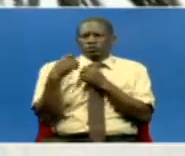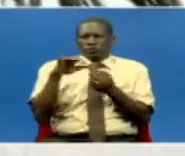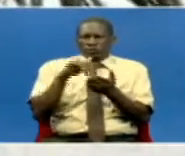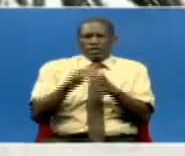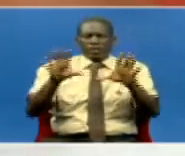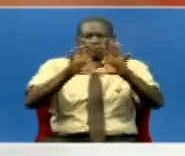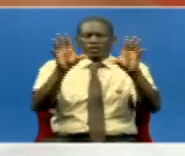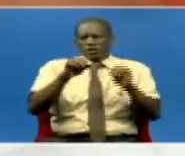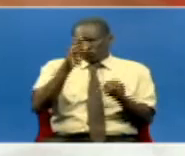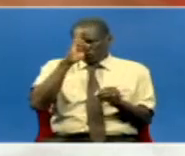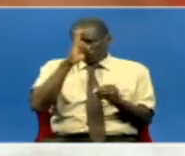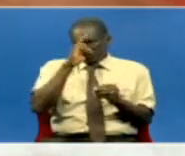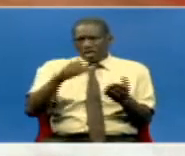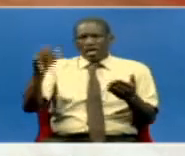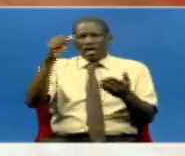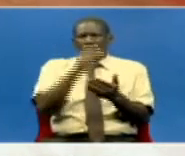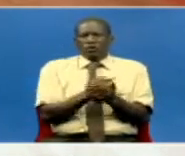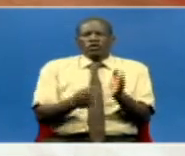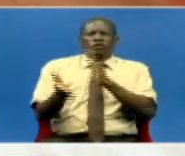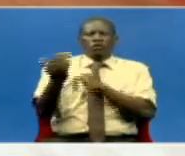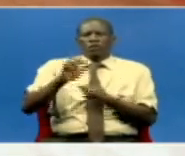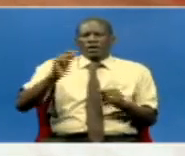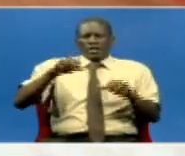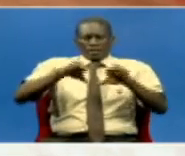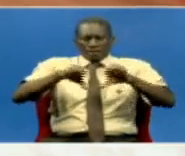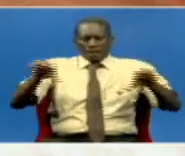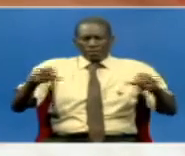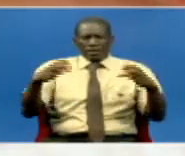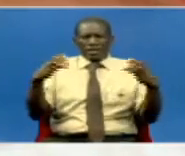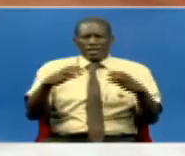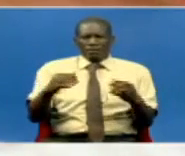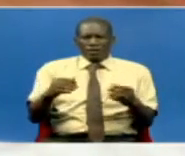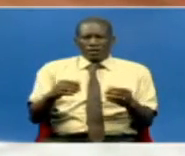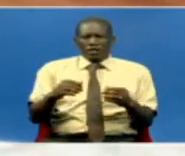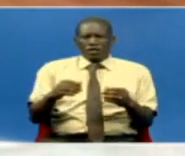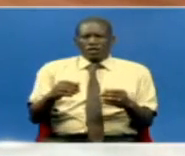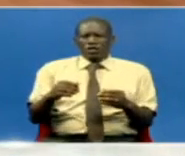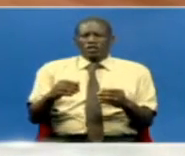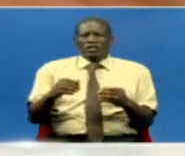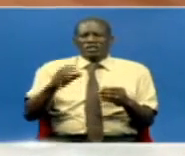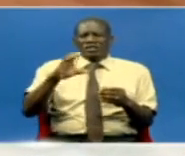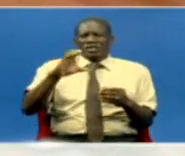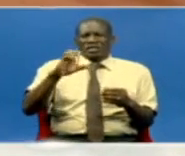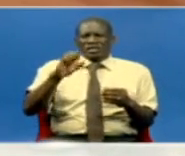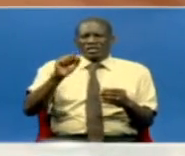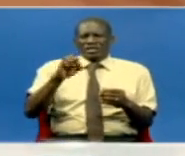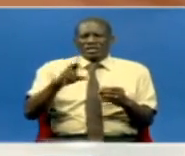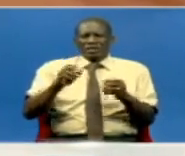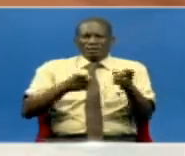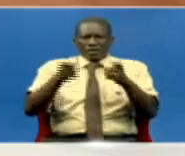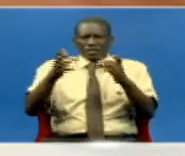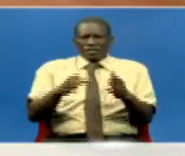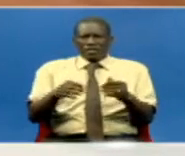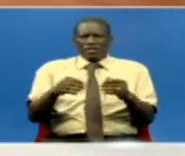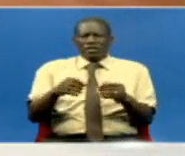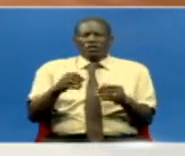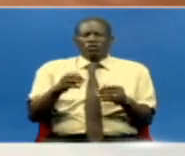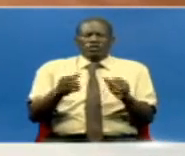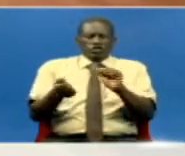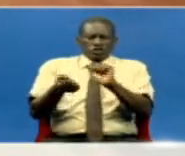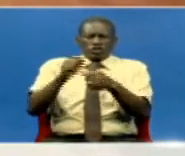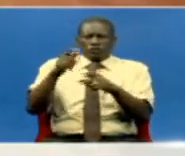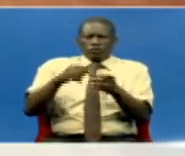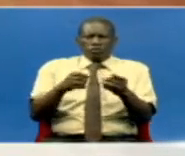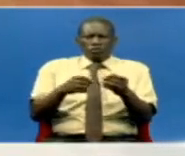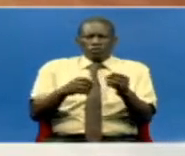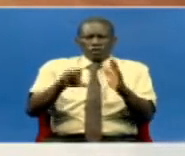budget. The appointment of the former Kenya Pipeline Company Corporation Foundation CSR manager was a departure from the stipulation